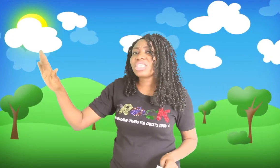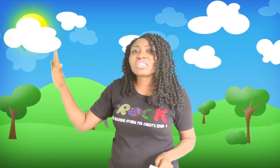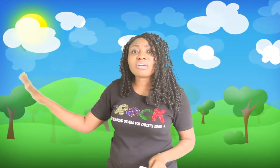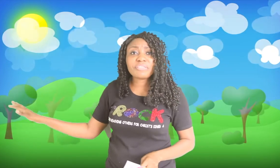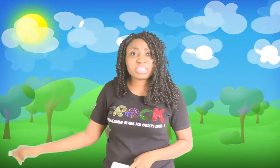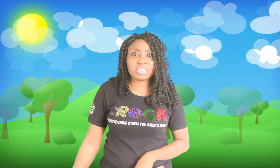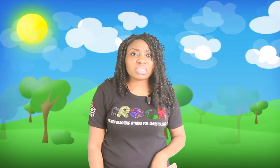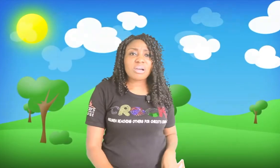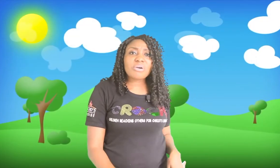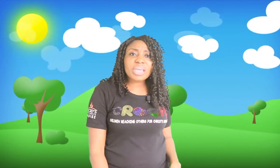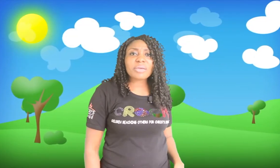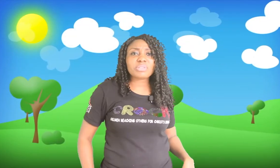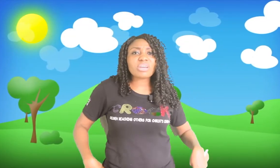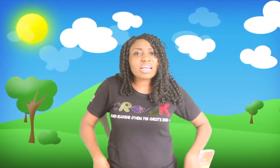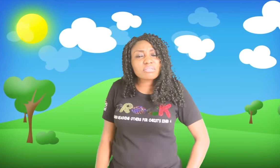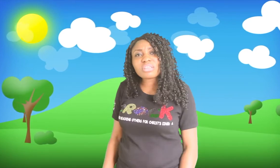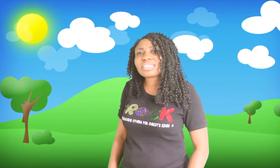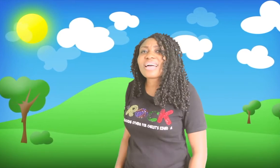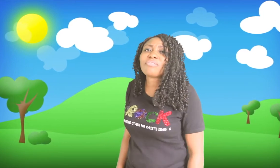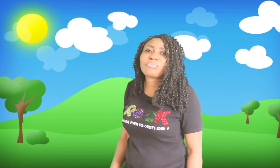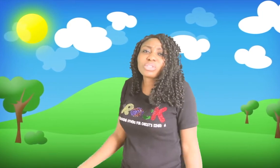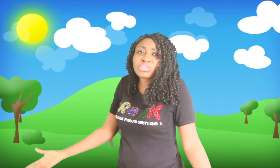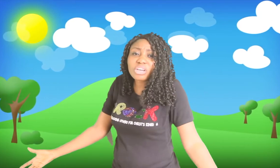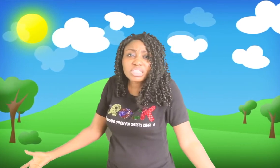avoid touching surfaces. Okay? Put your hands to